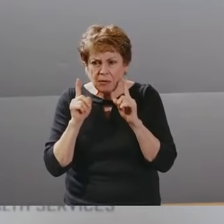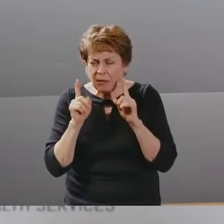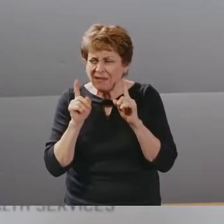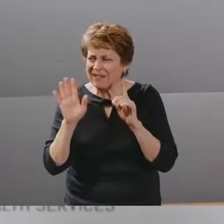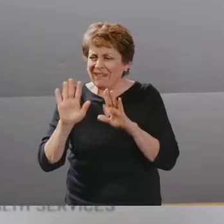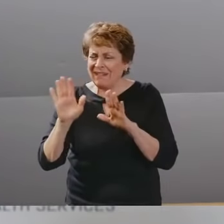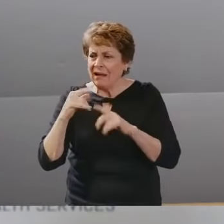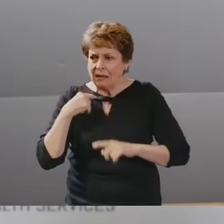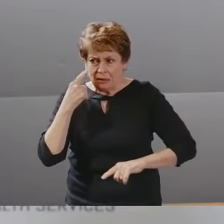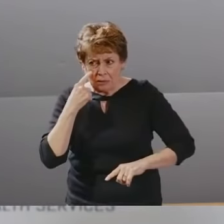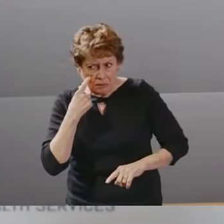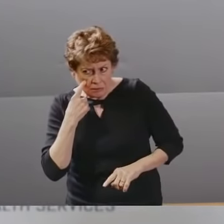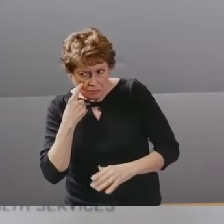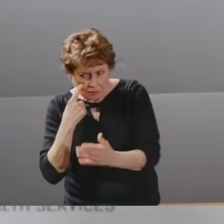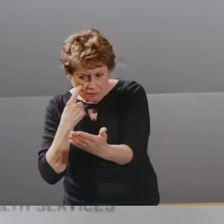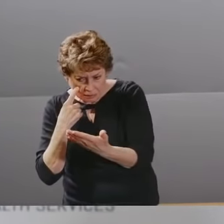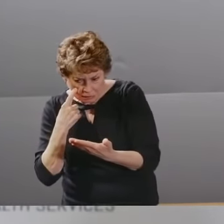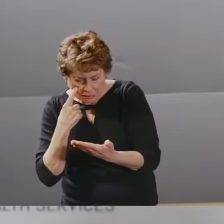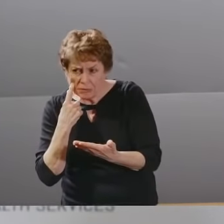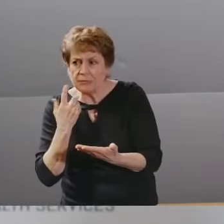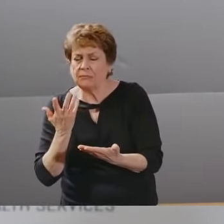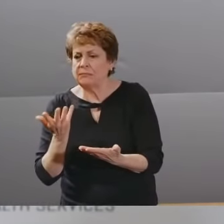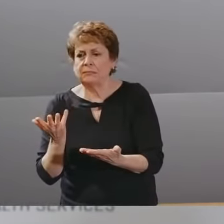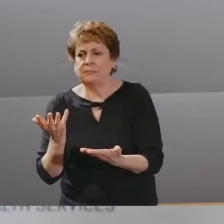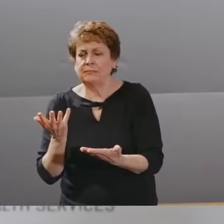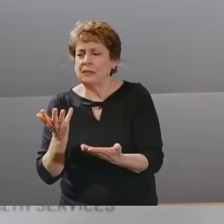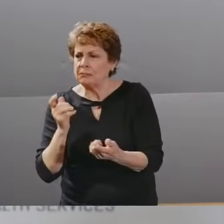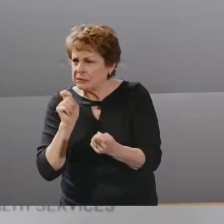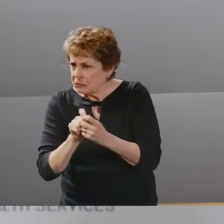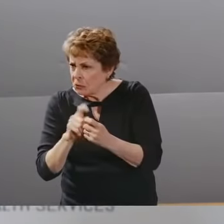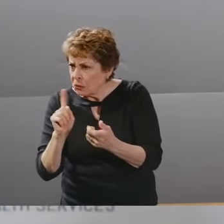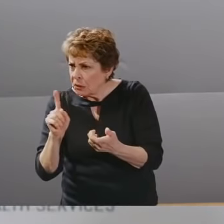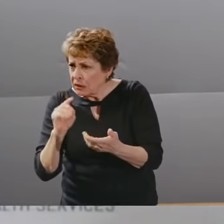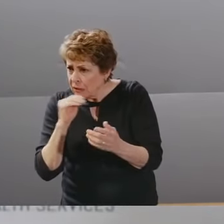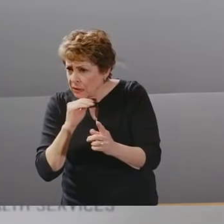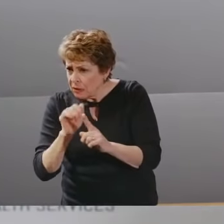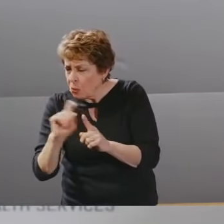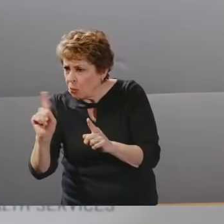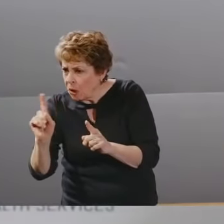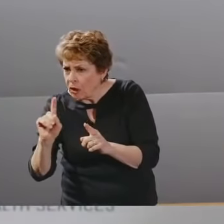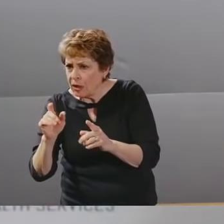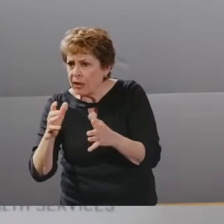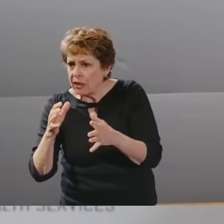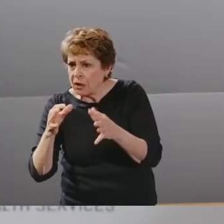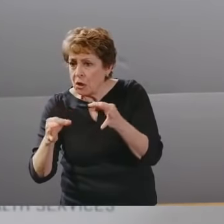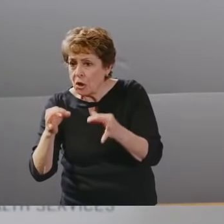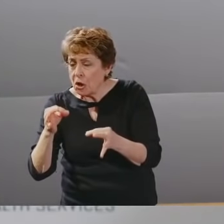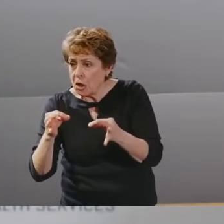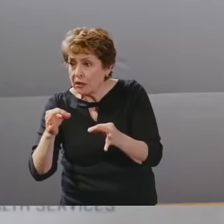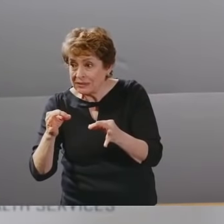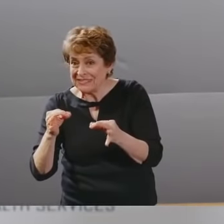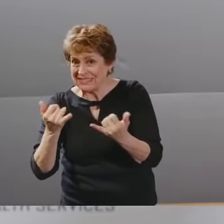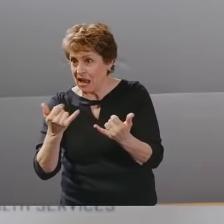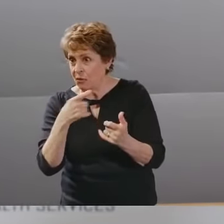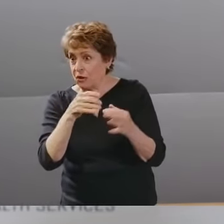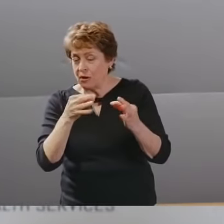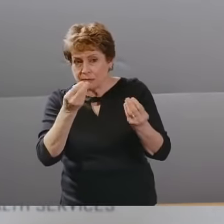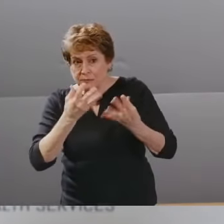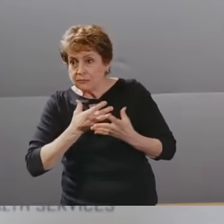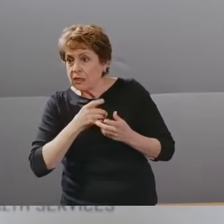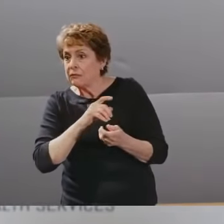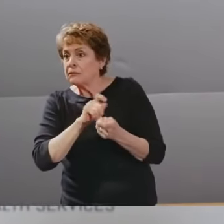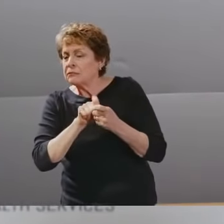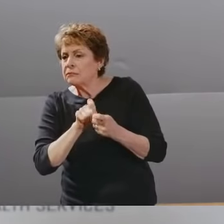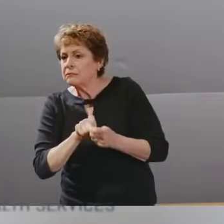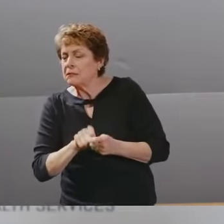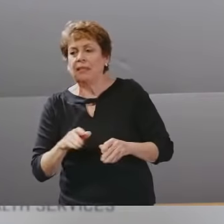not really briefed on the specifics of what court cases are going to be put in front of the court. And it's not just in Arizona. It's, I